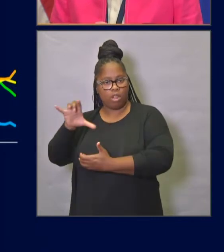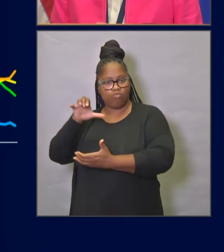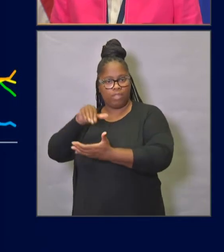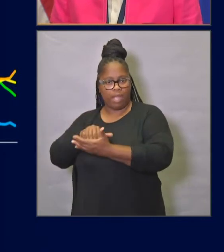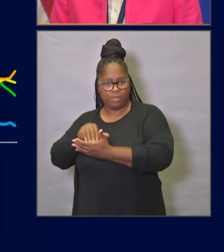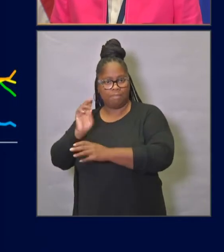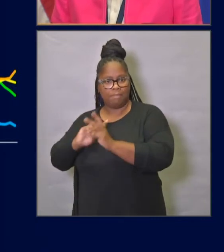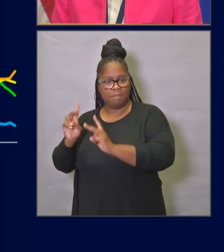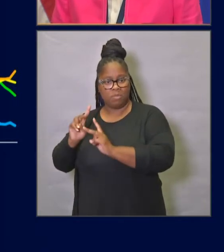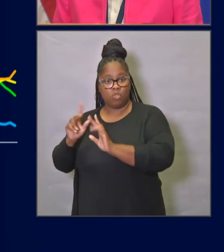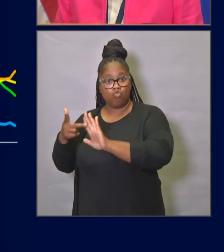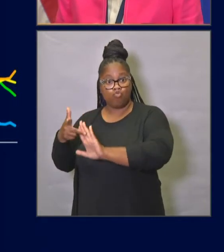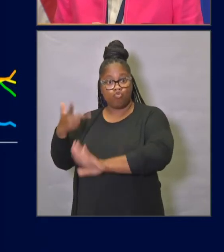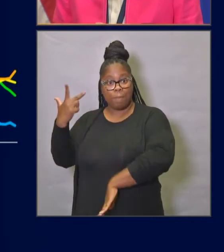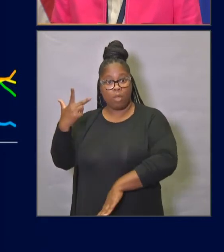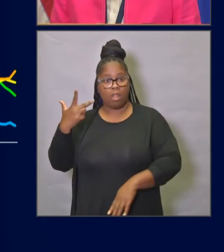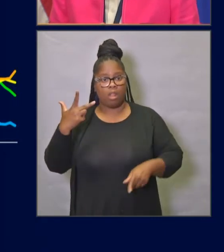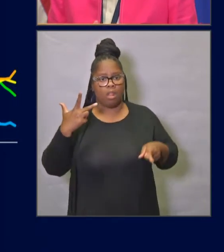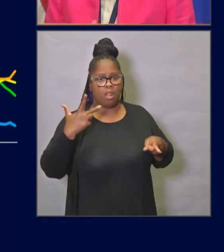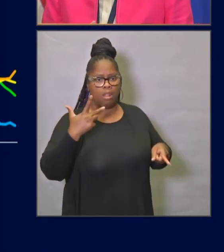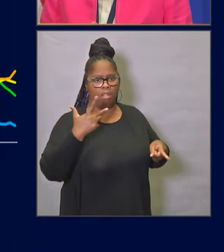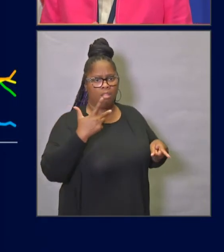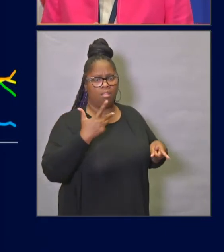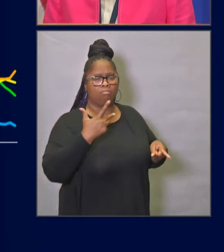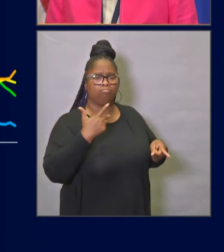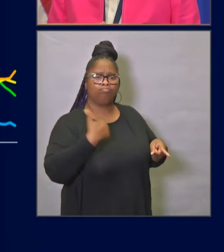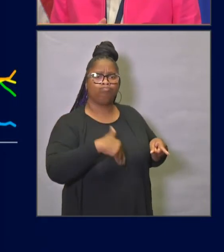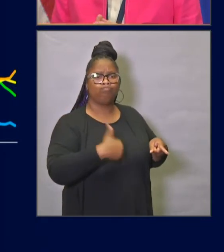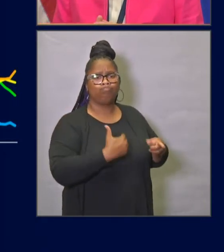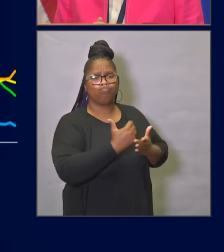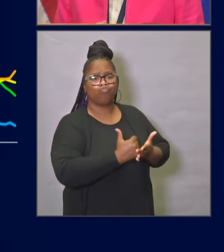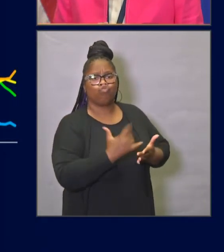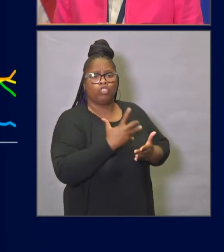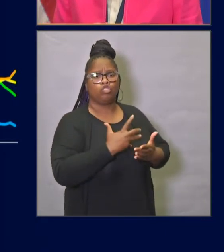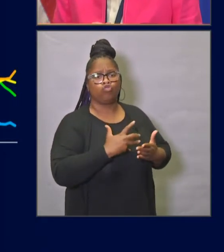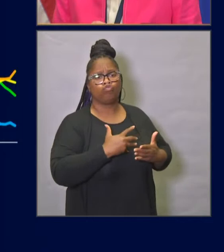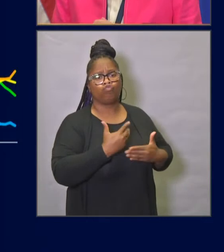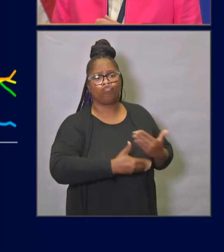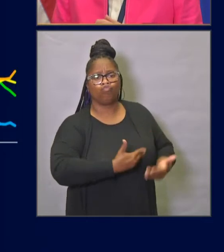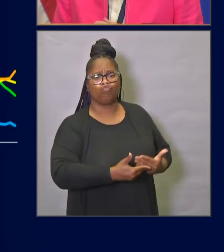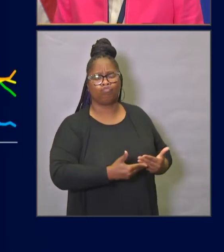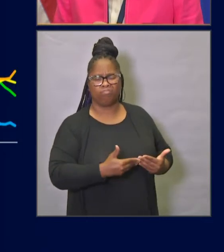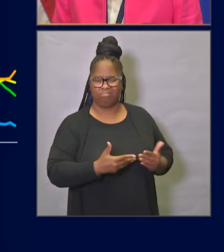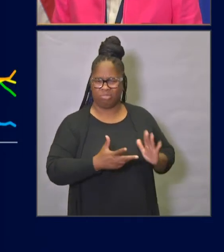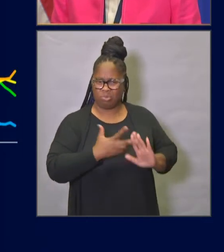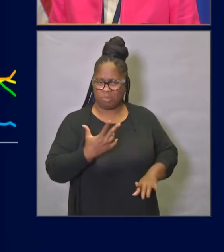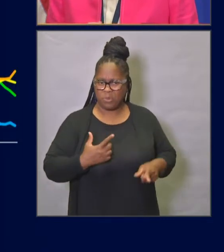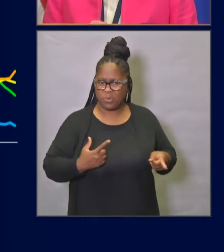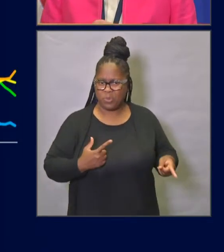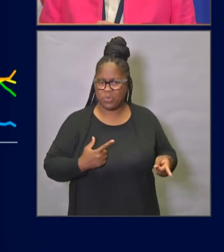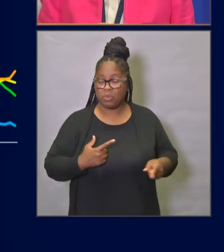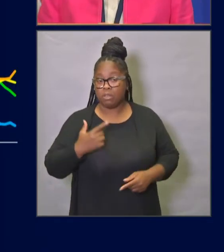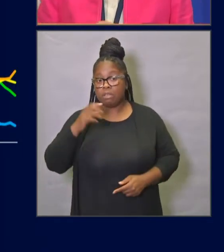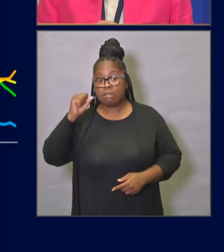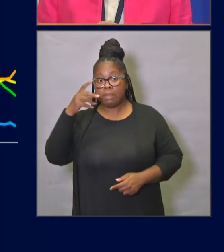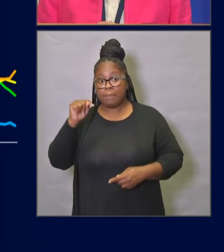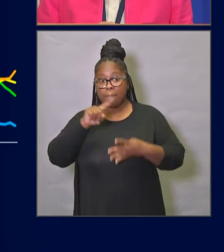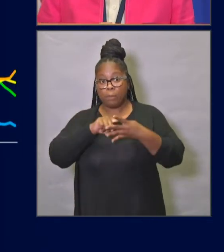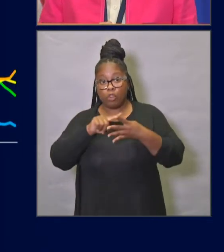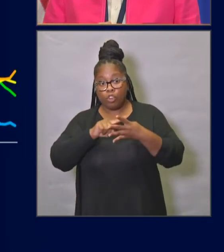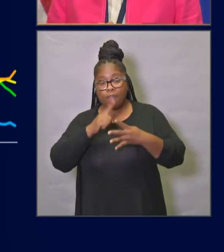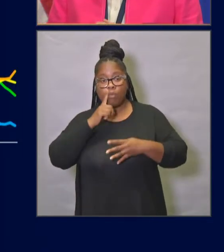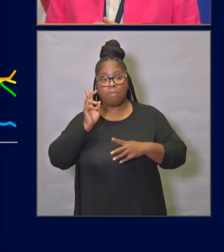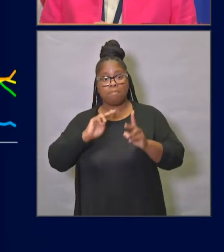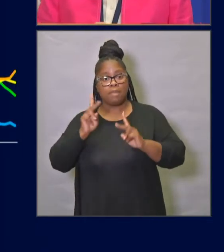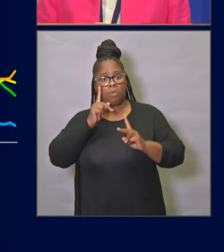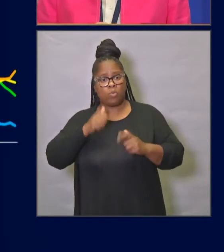rate of people who were living in high-resource areas. In early September, the mortality rate amongst people living in